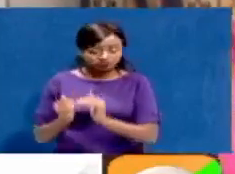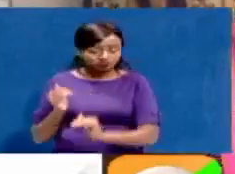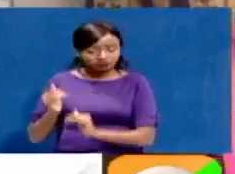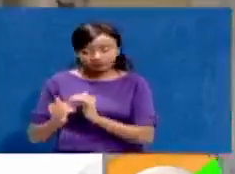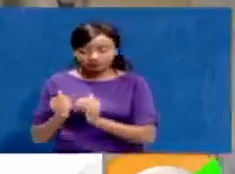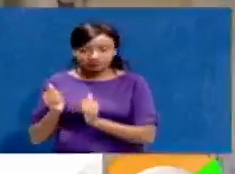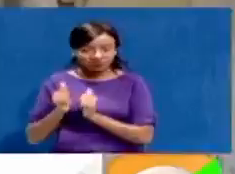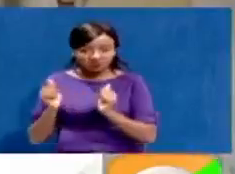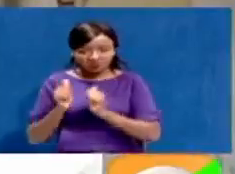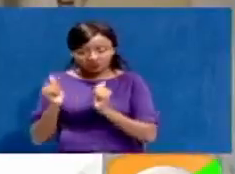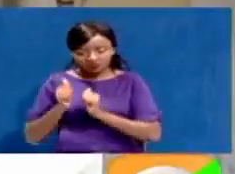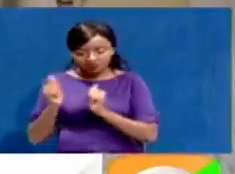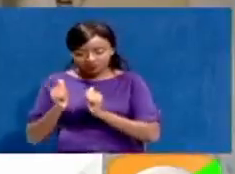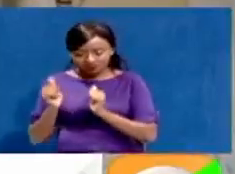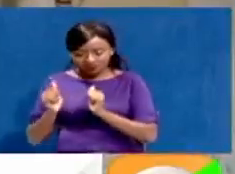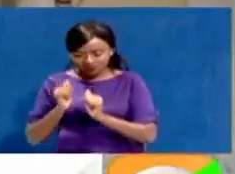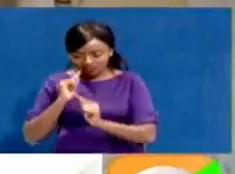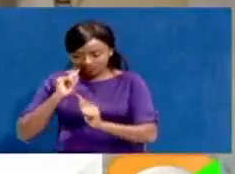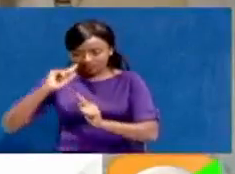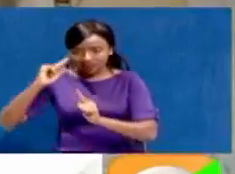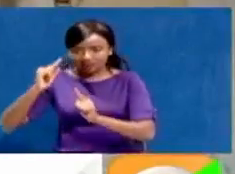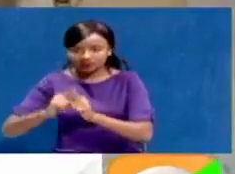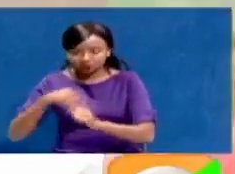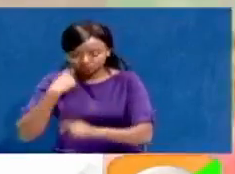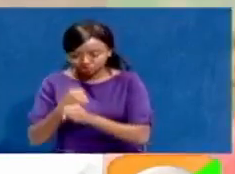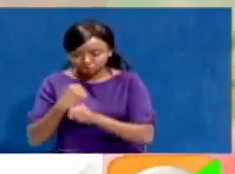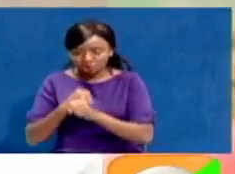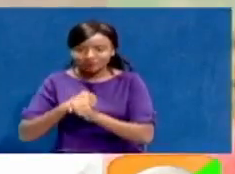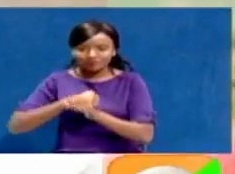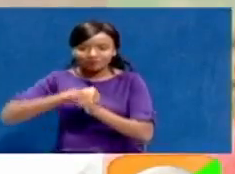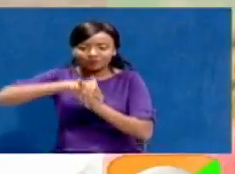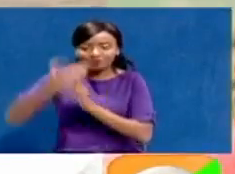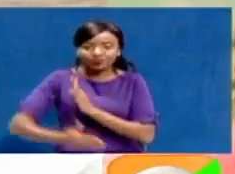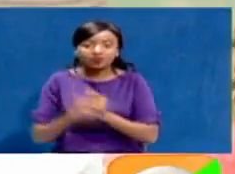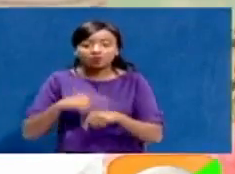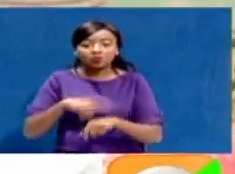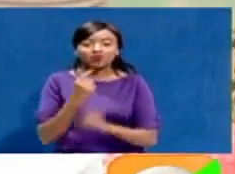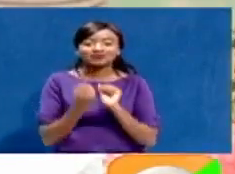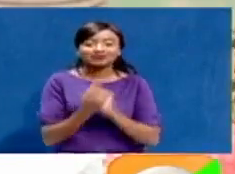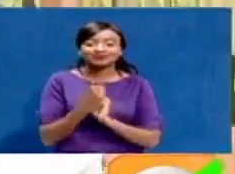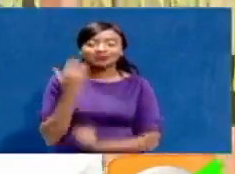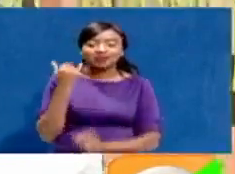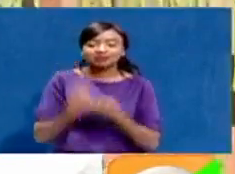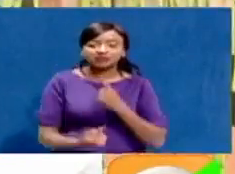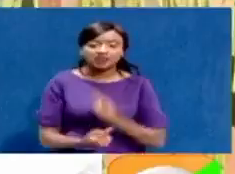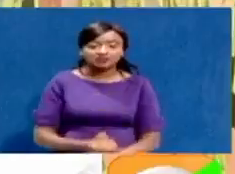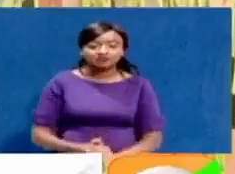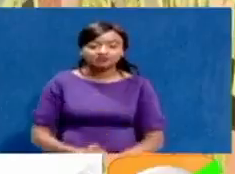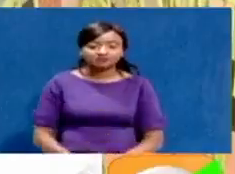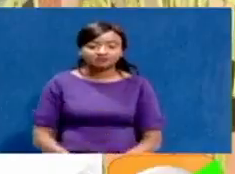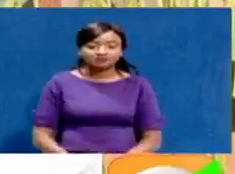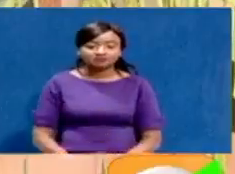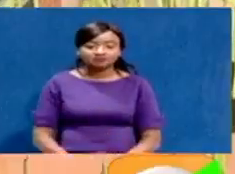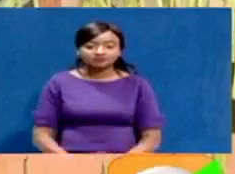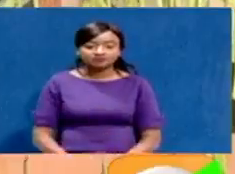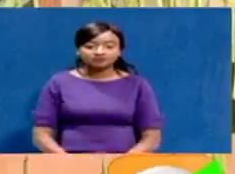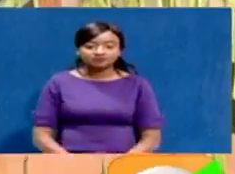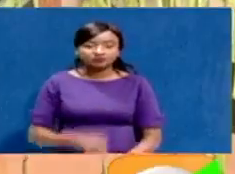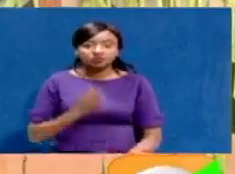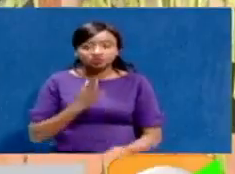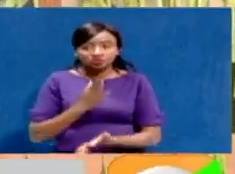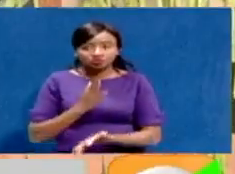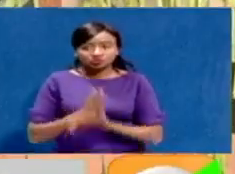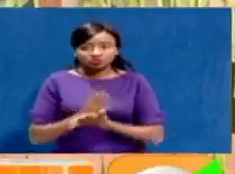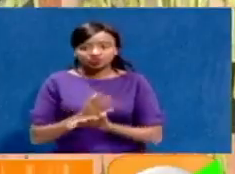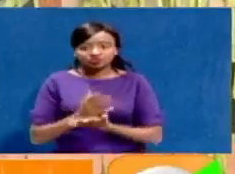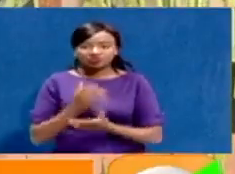to plan until his employment as a hotelier was halted in December last year. Nilijua pengine maisha inaweza kuja kwa tough